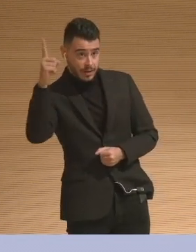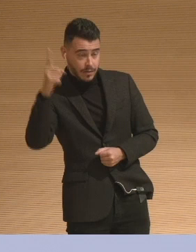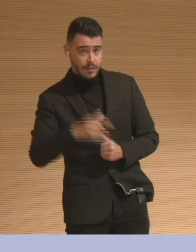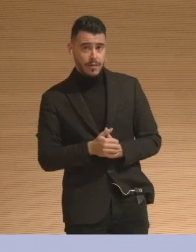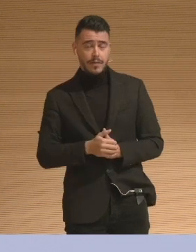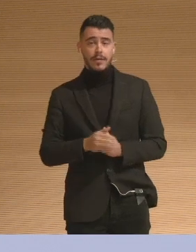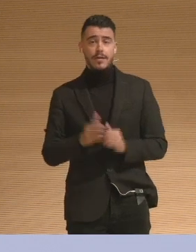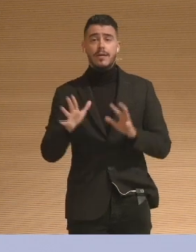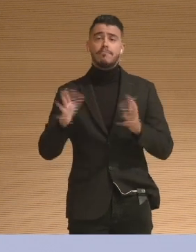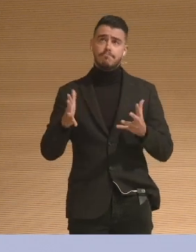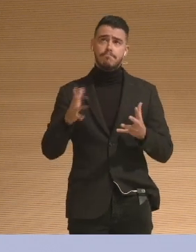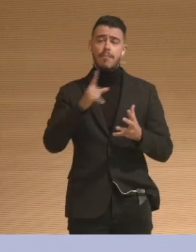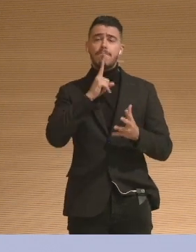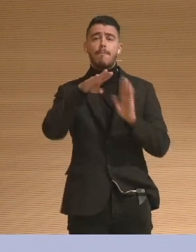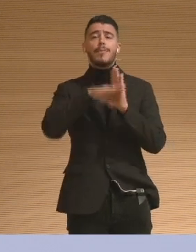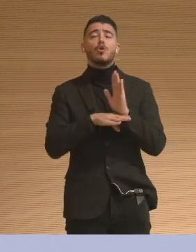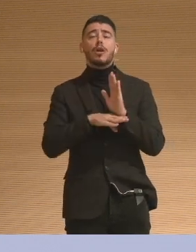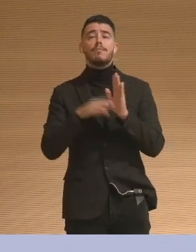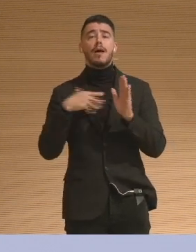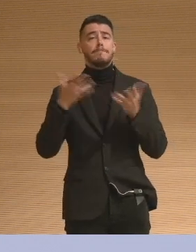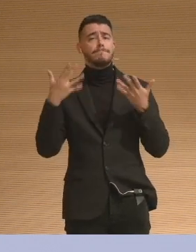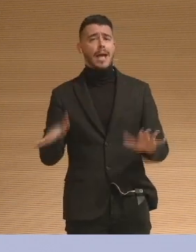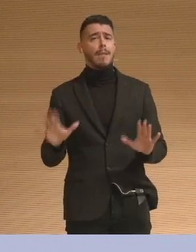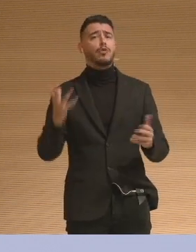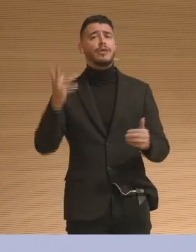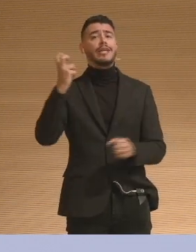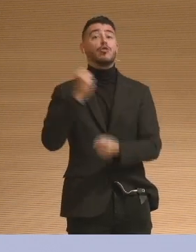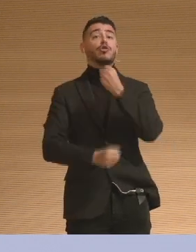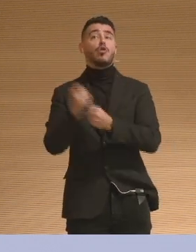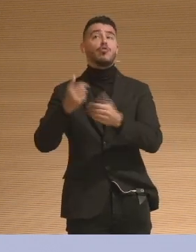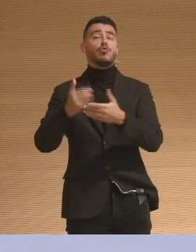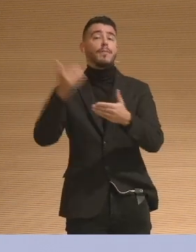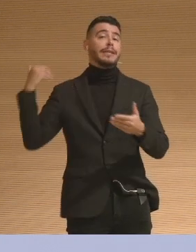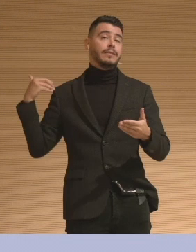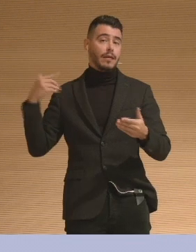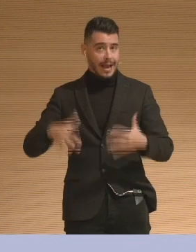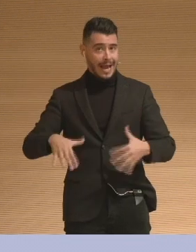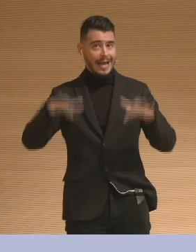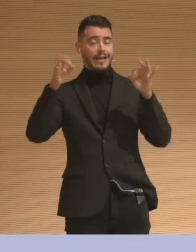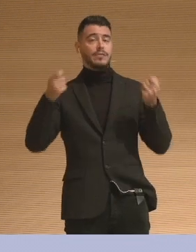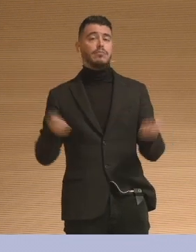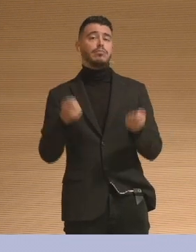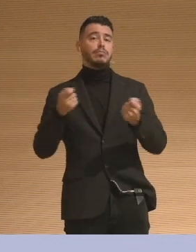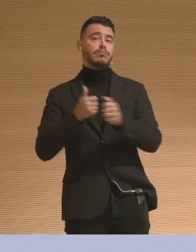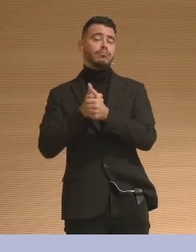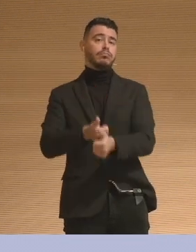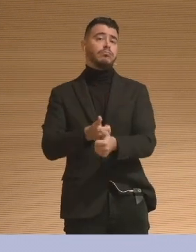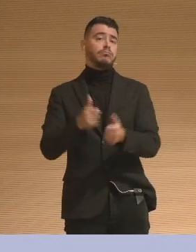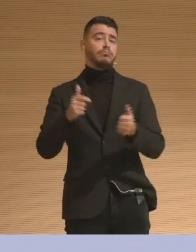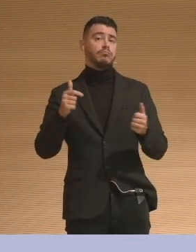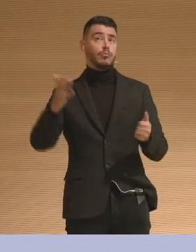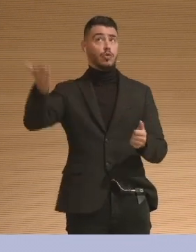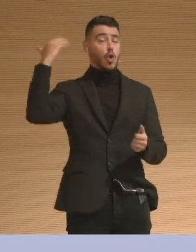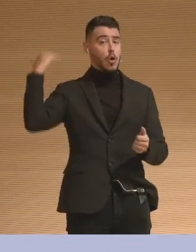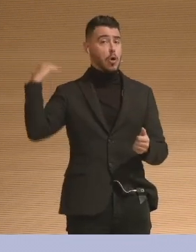ago, but it didn't get a lot of attention in early days. But then later on now that we